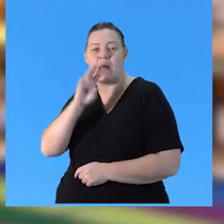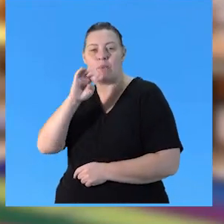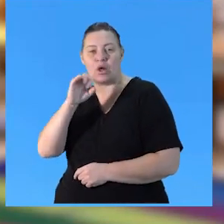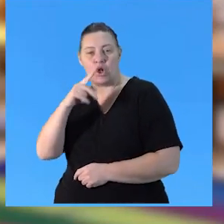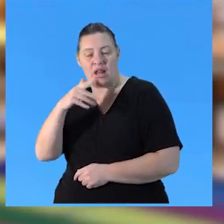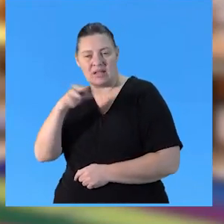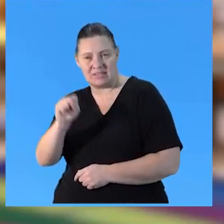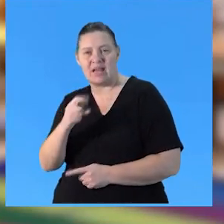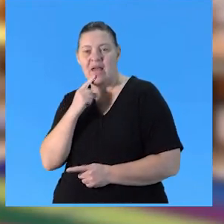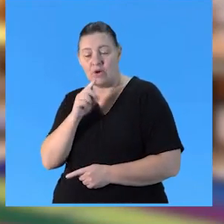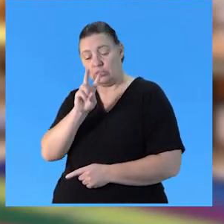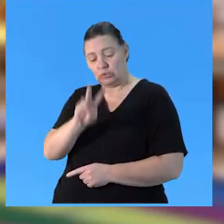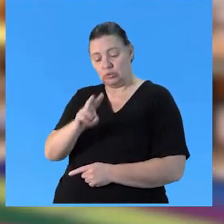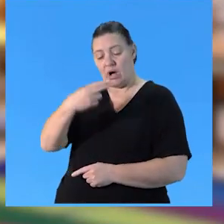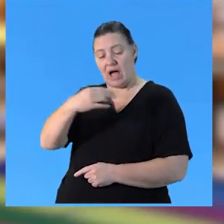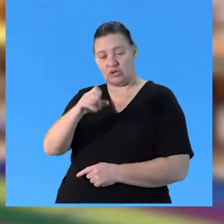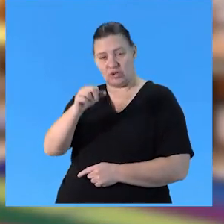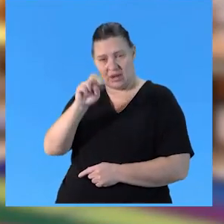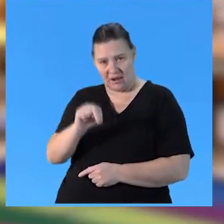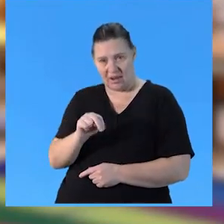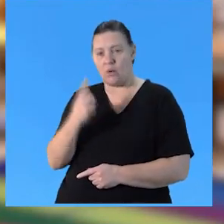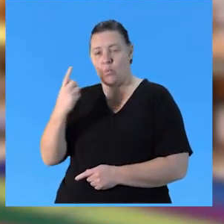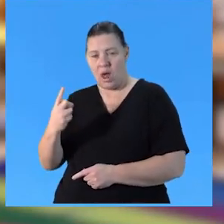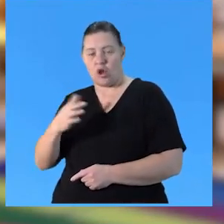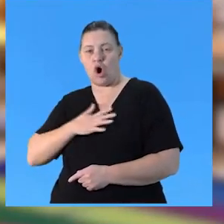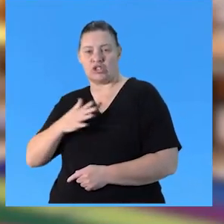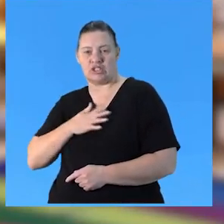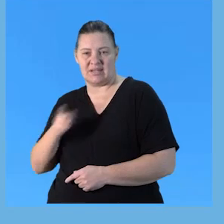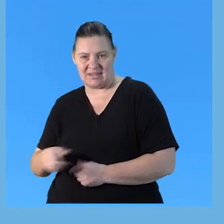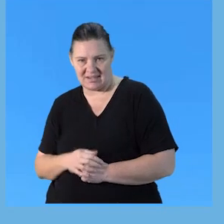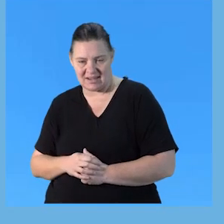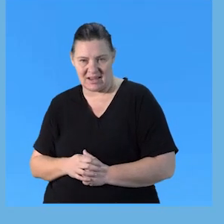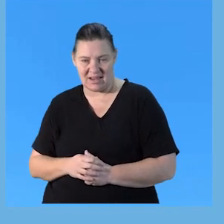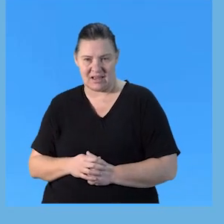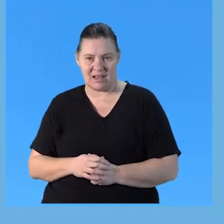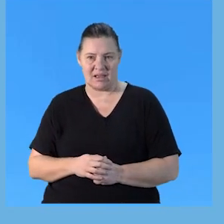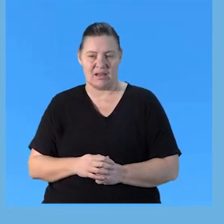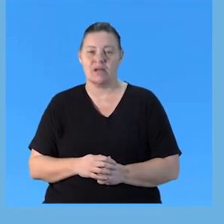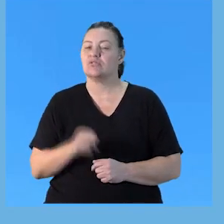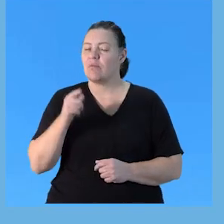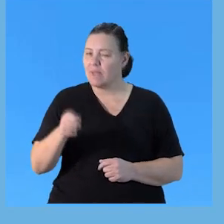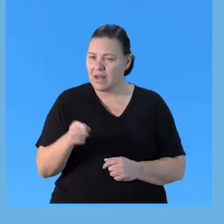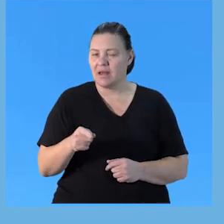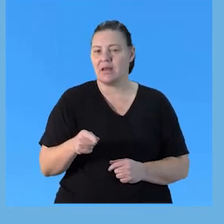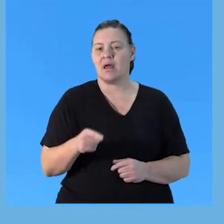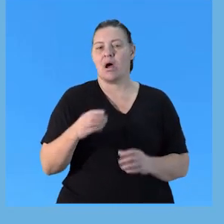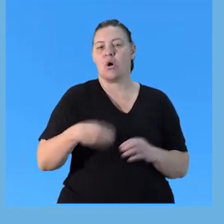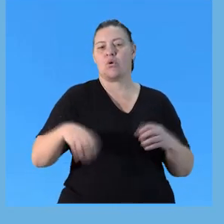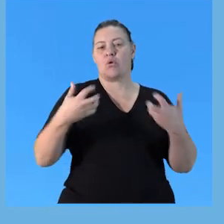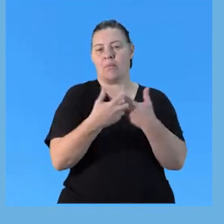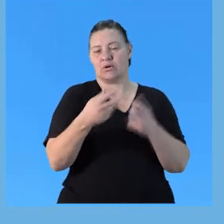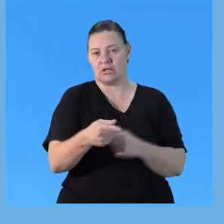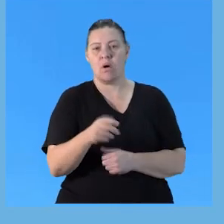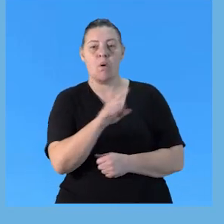that when one increases, the other one must go down or the other one must decrease. So the function of the battery, it is written there now, it is